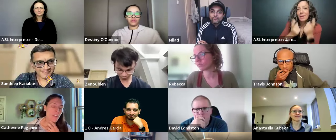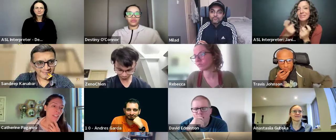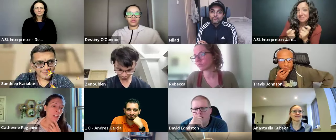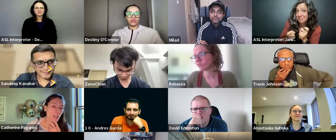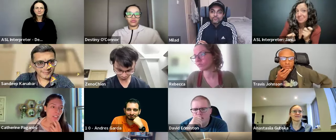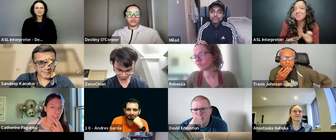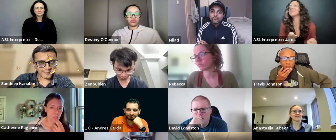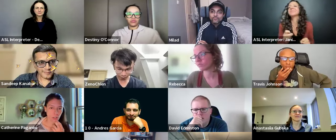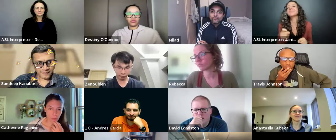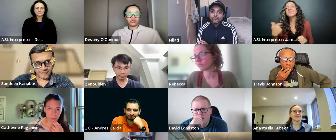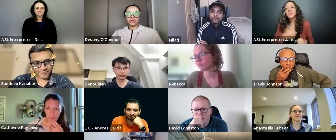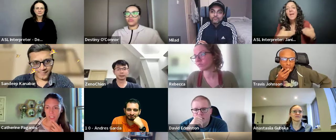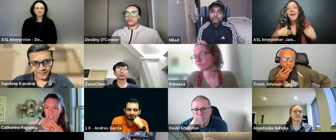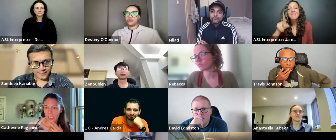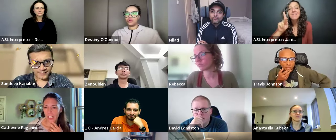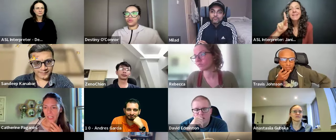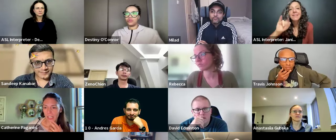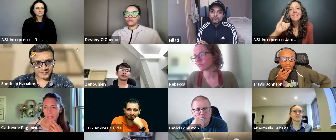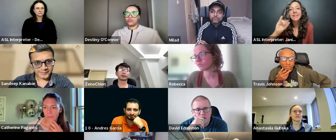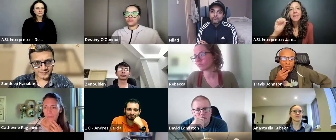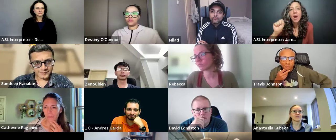We have a kiosk, as you know.